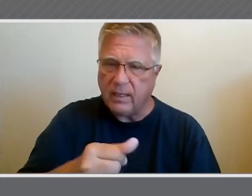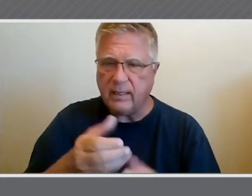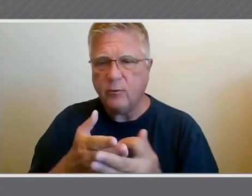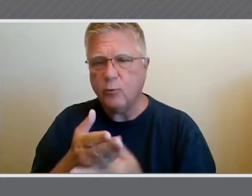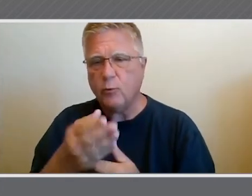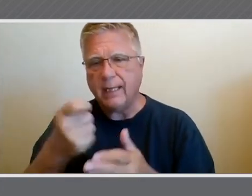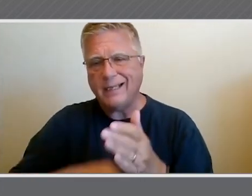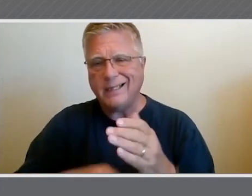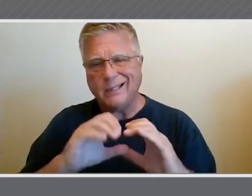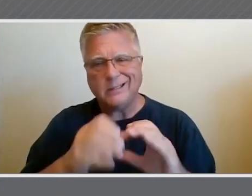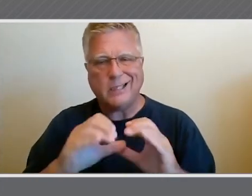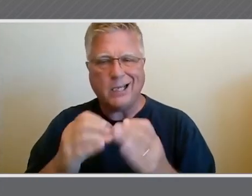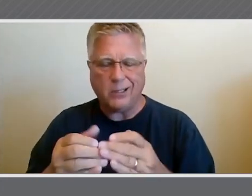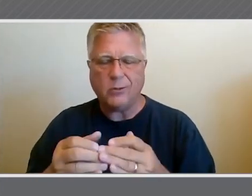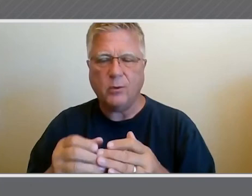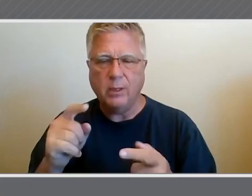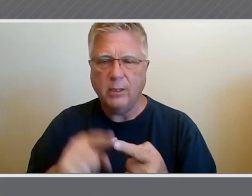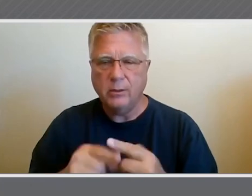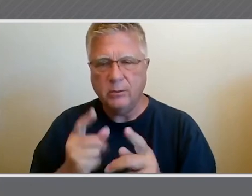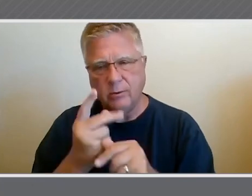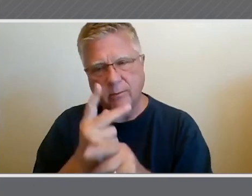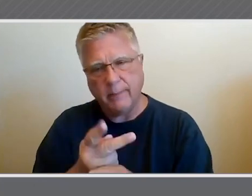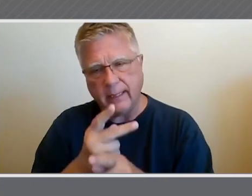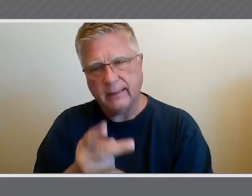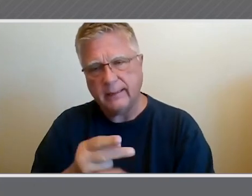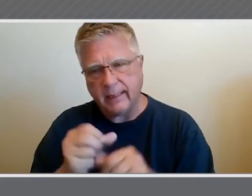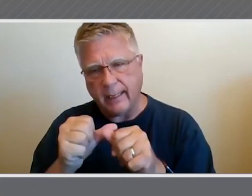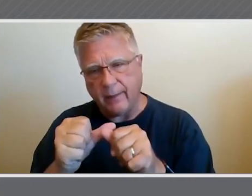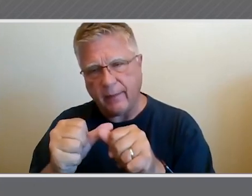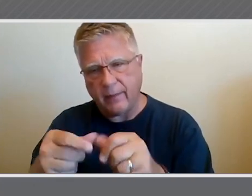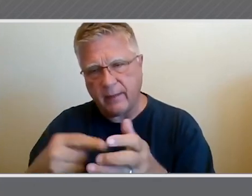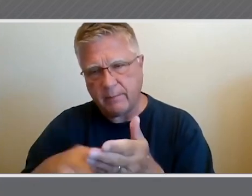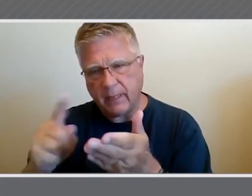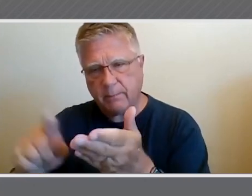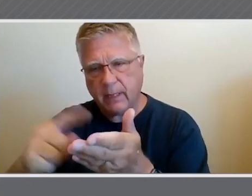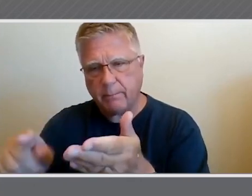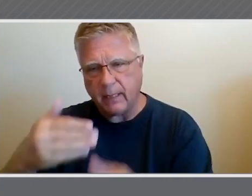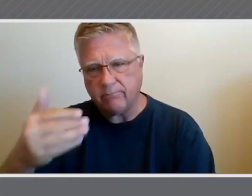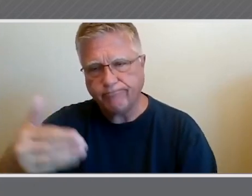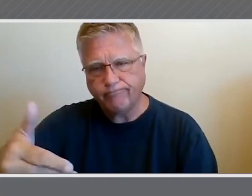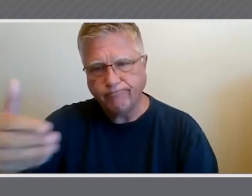tax category to maintain spending throughout the year.